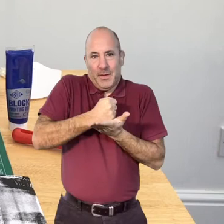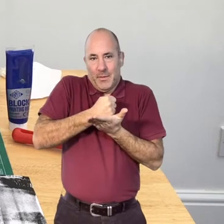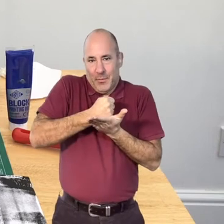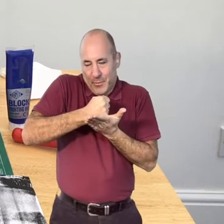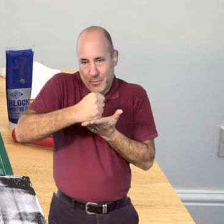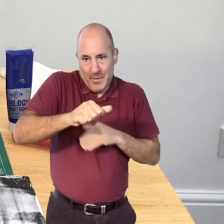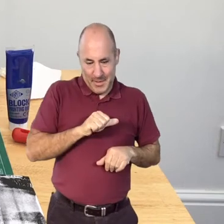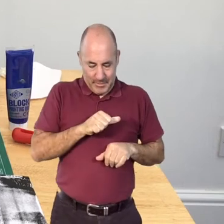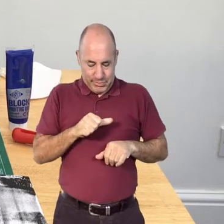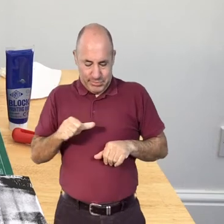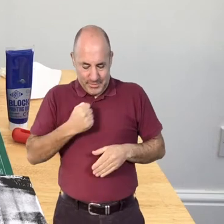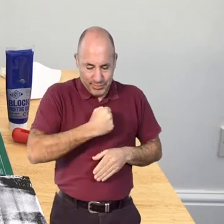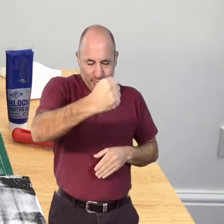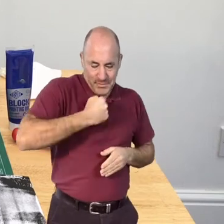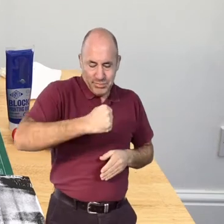going from the